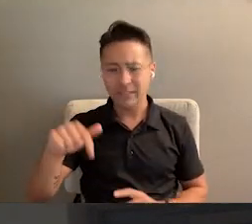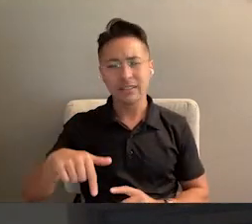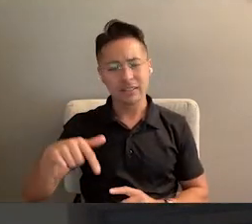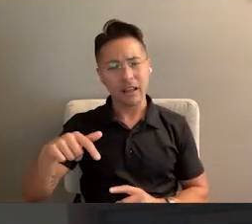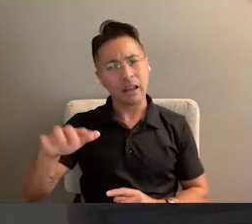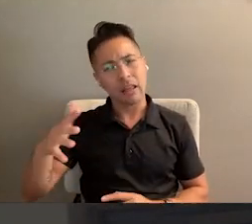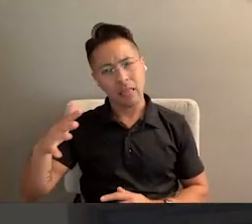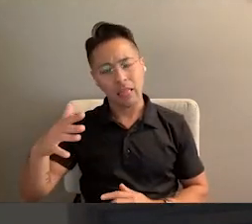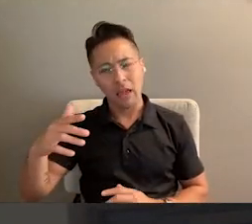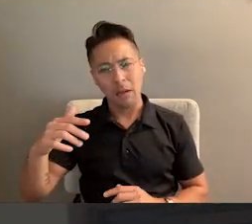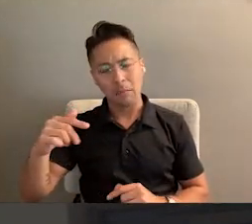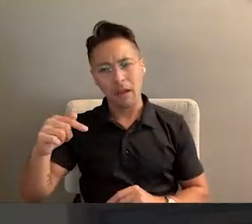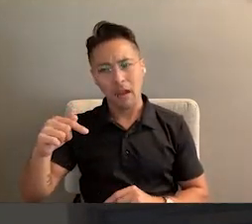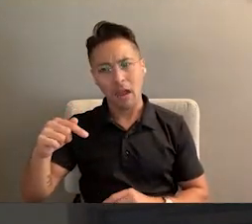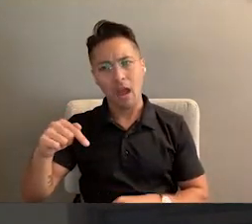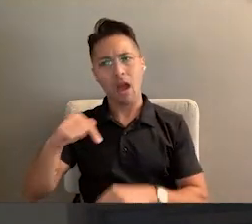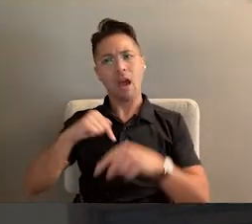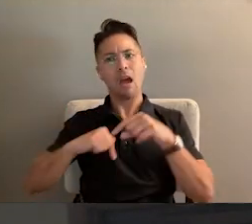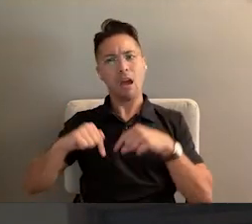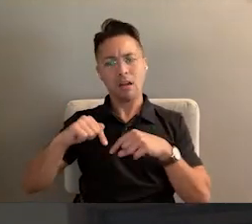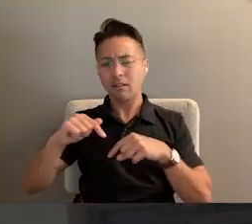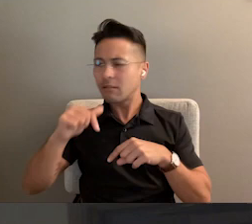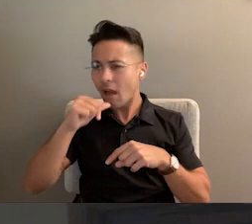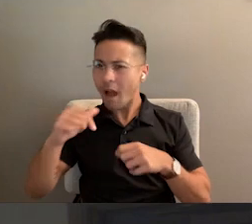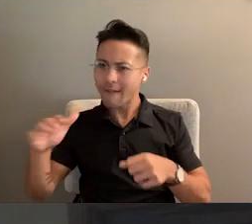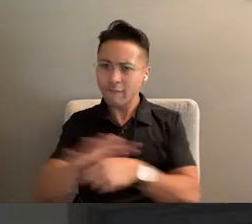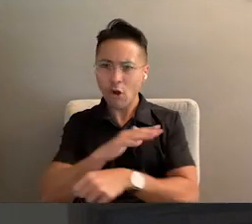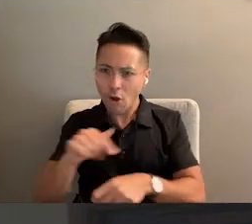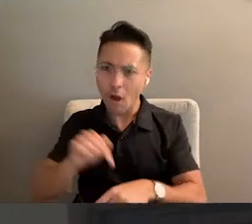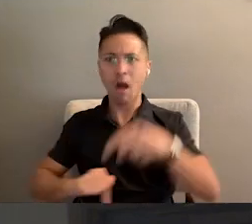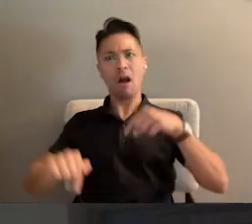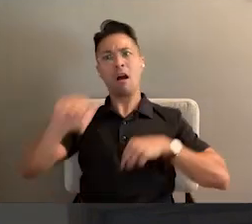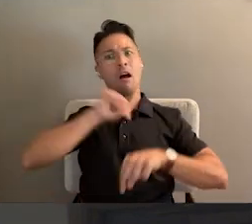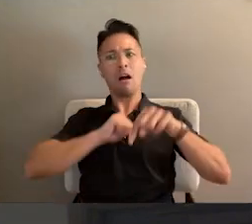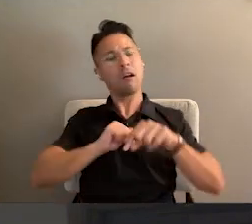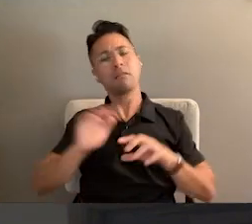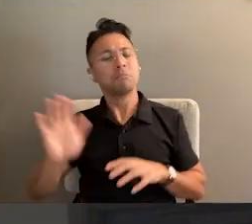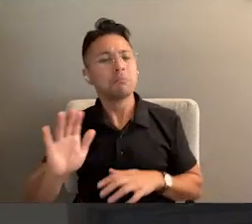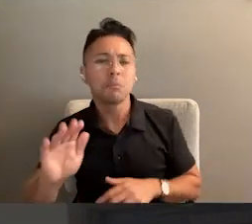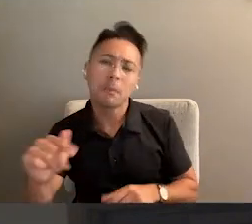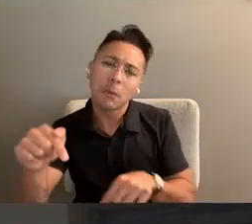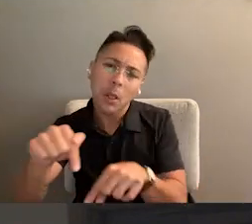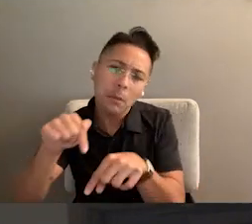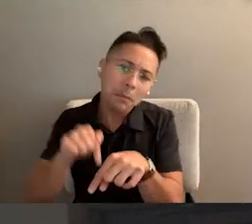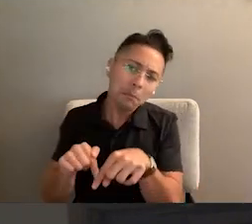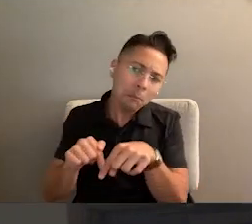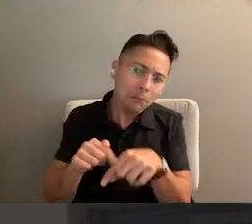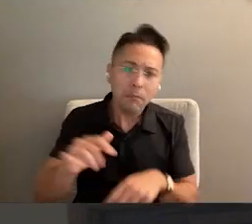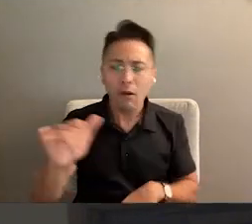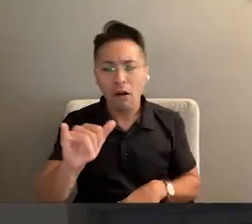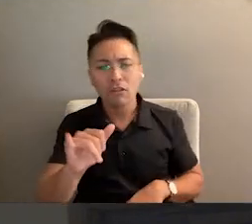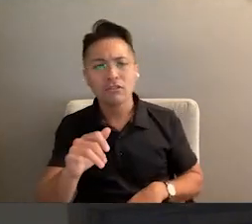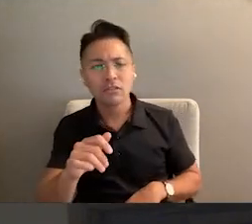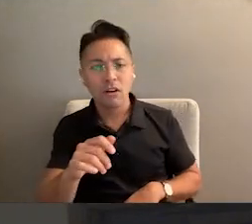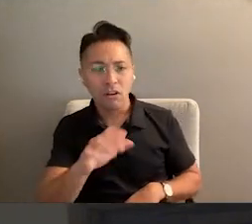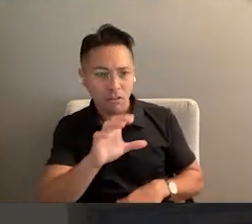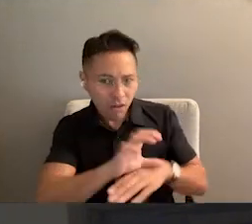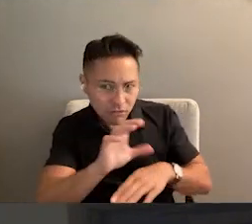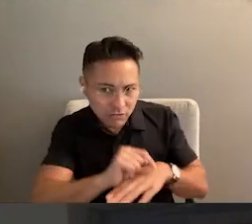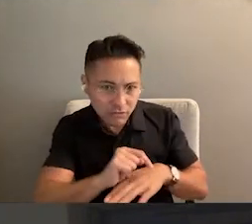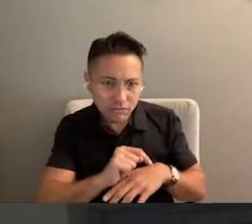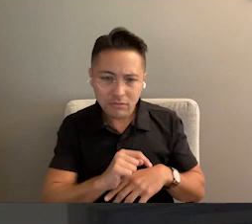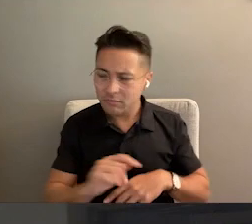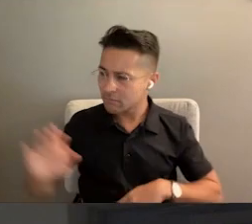within the program, you have your WSC takes a little bit of a step back, not a full step back, but they just step back a little bit, and they become